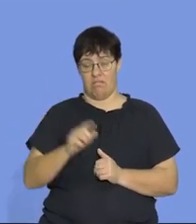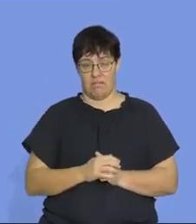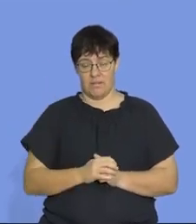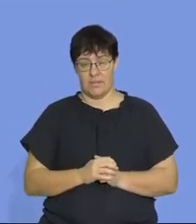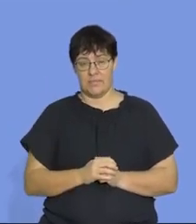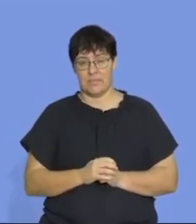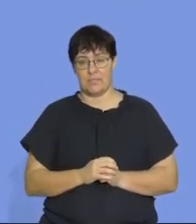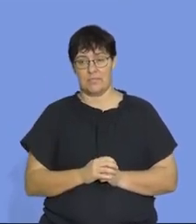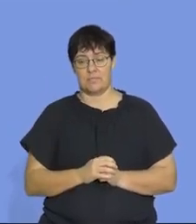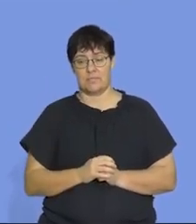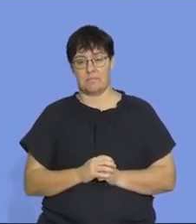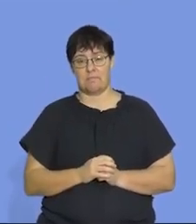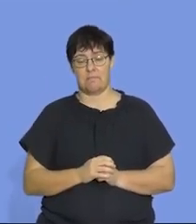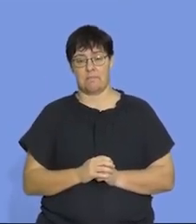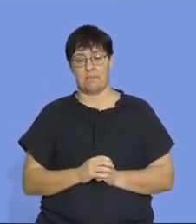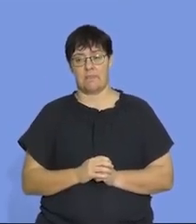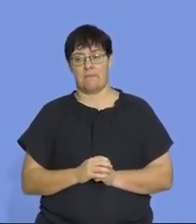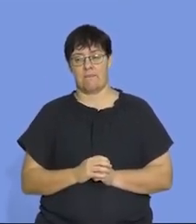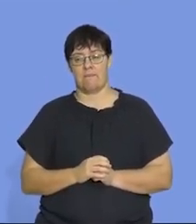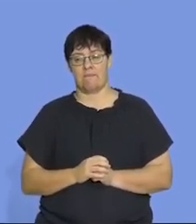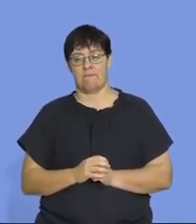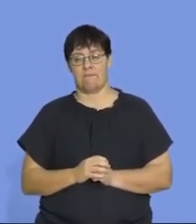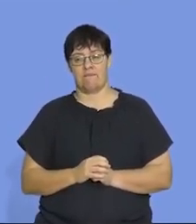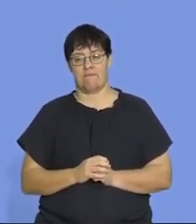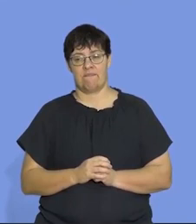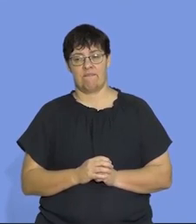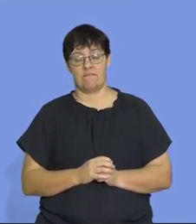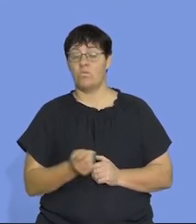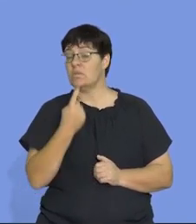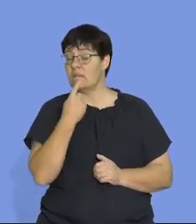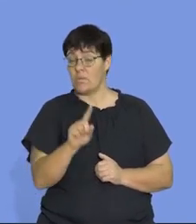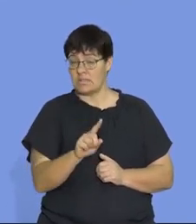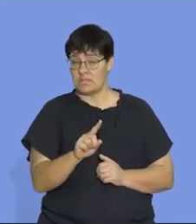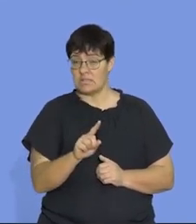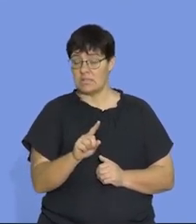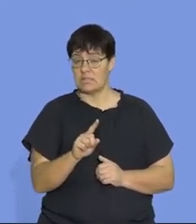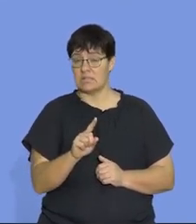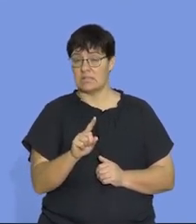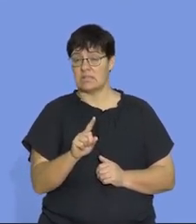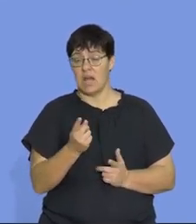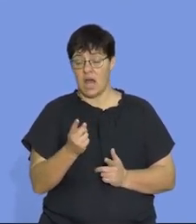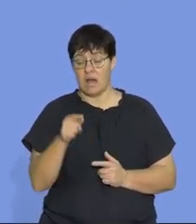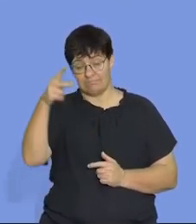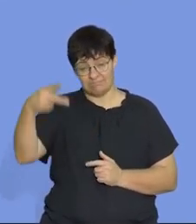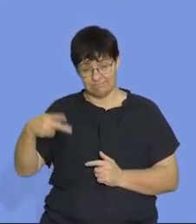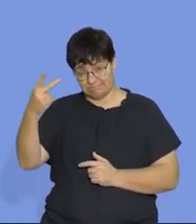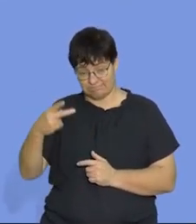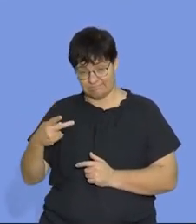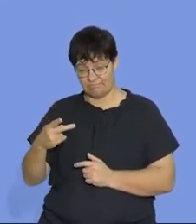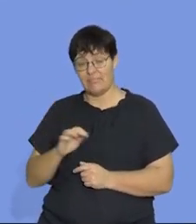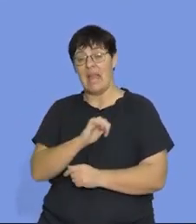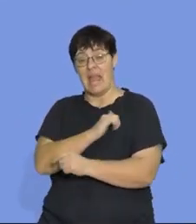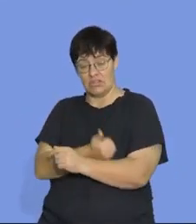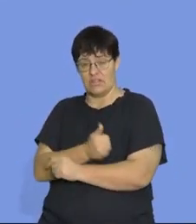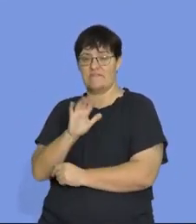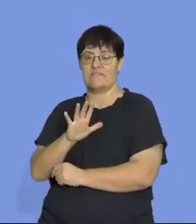That's the minimum, okay? And then we are saying that these reactants are at an energy level of 50 kilojoules per mole, while